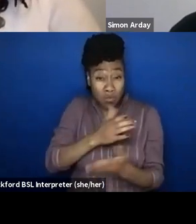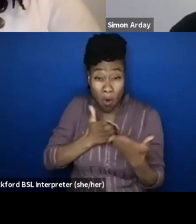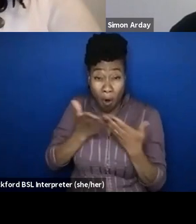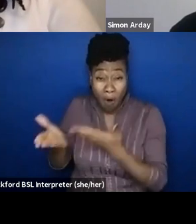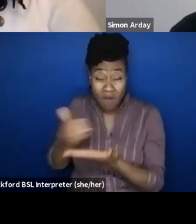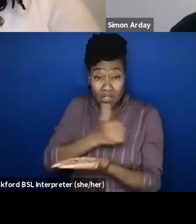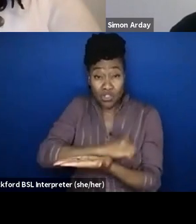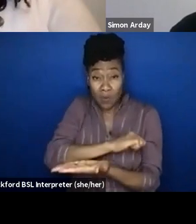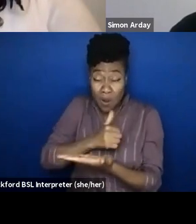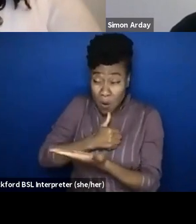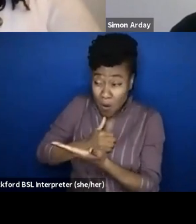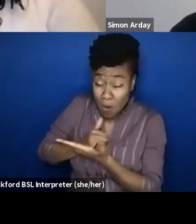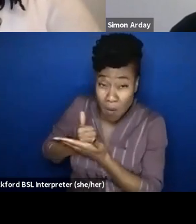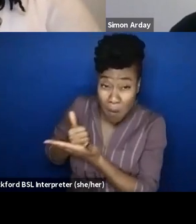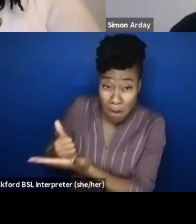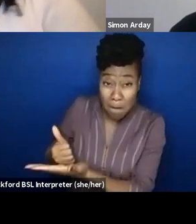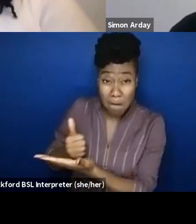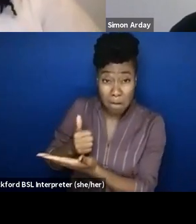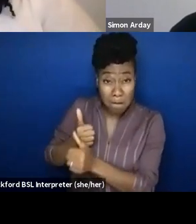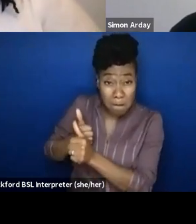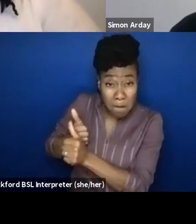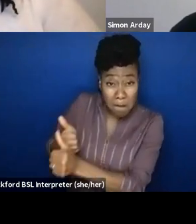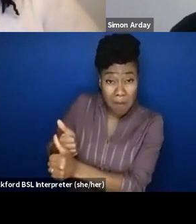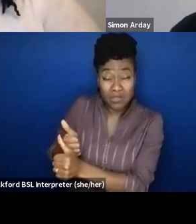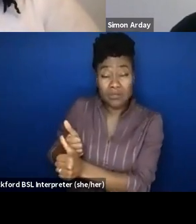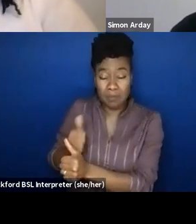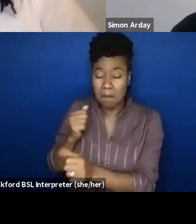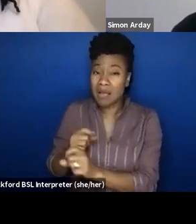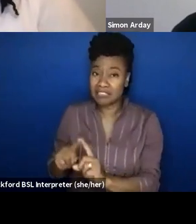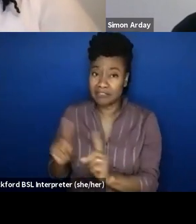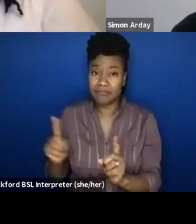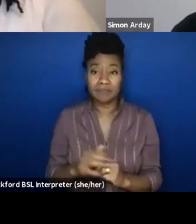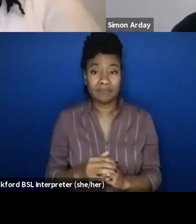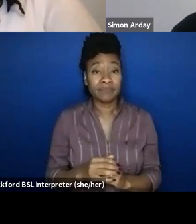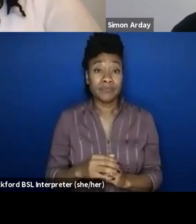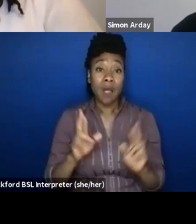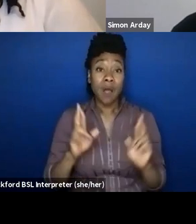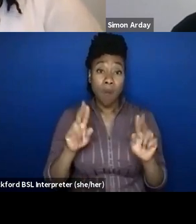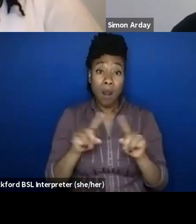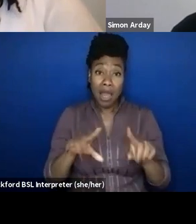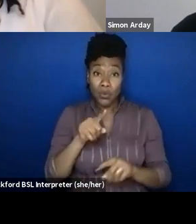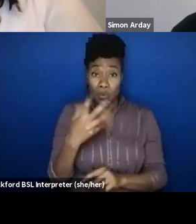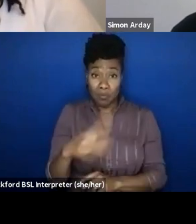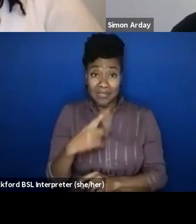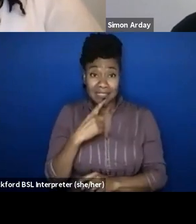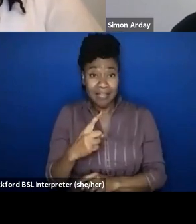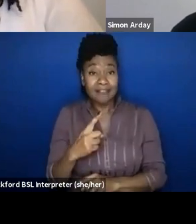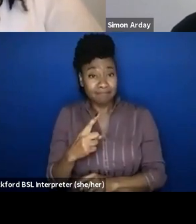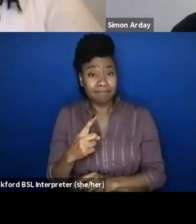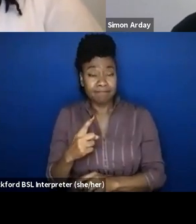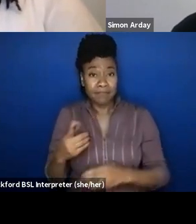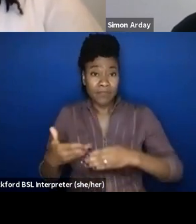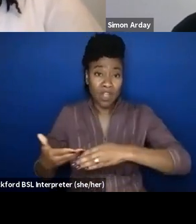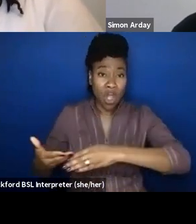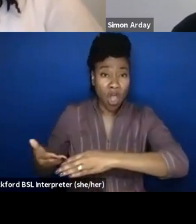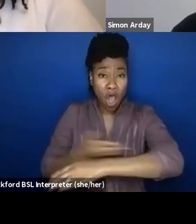Thank you for that. And I hope, like you say, the early intervention staff showed a care that you would